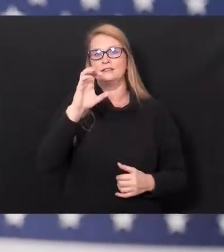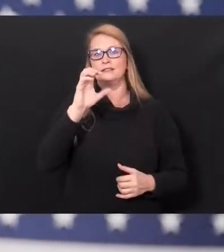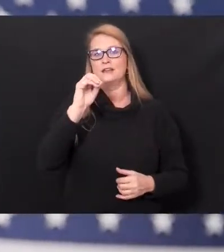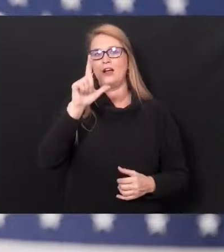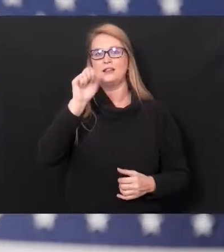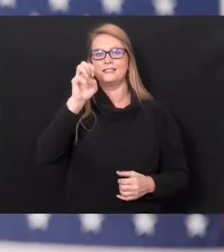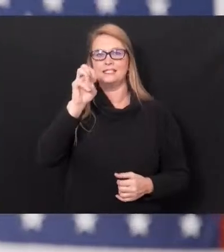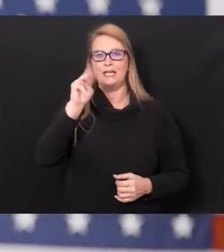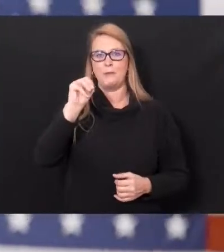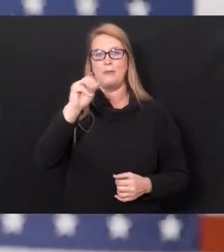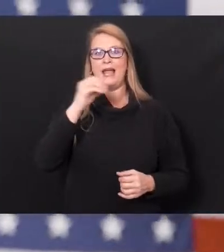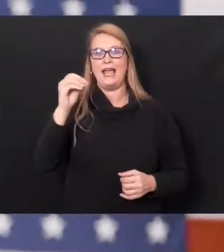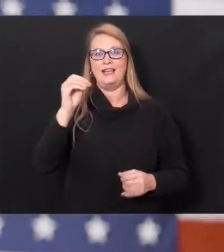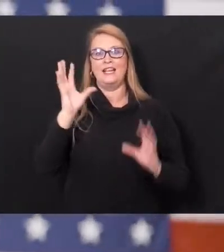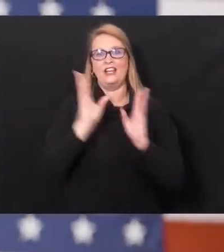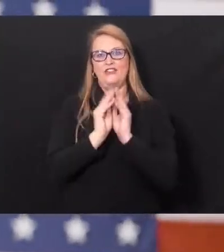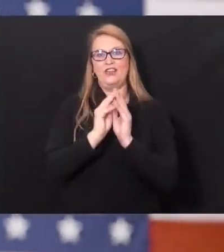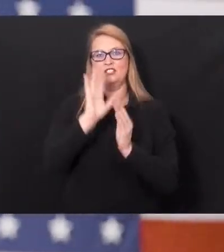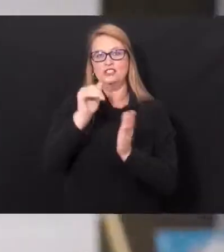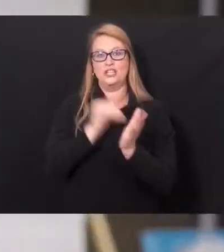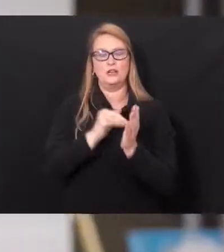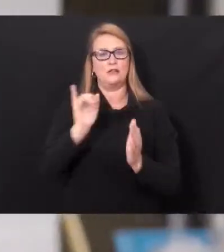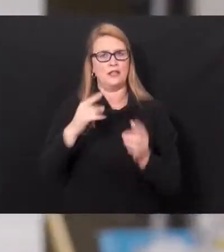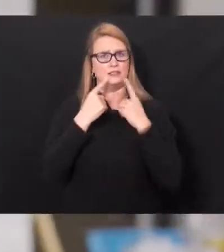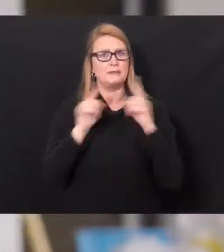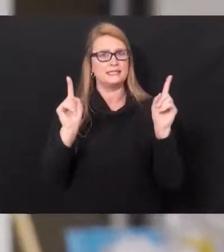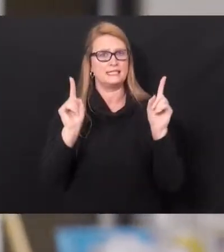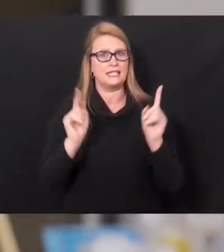and Convention Center have been extremely successful.